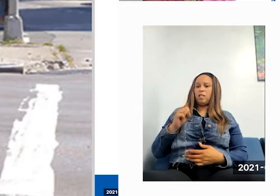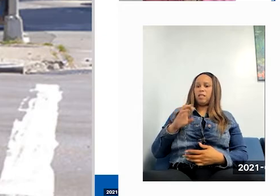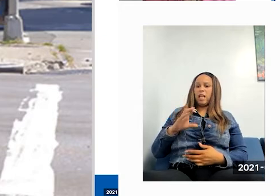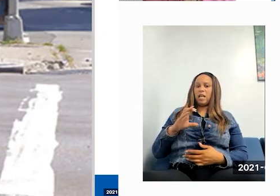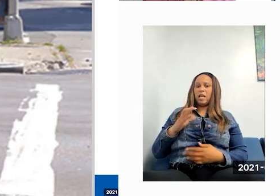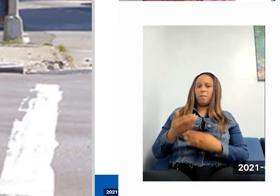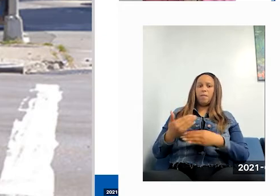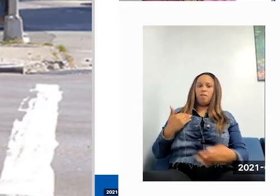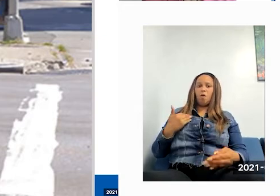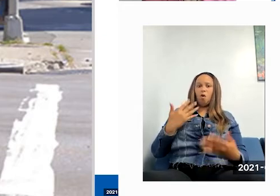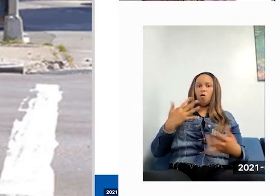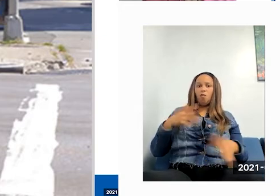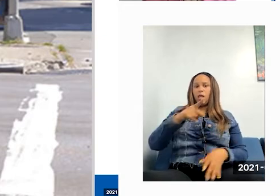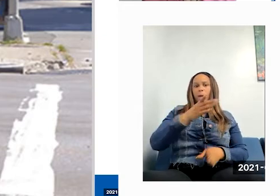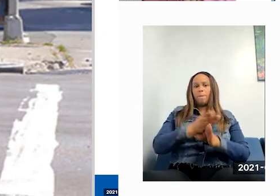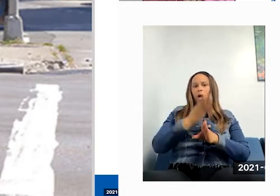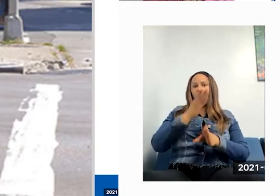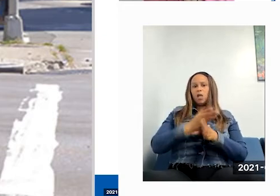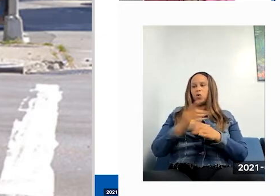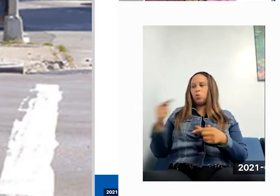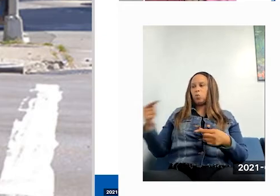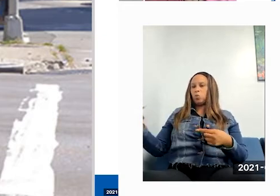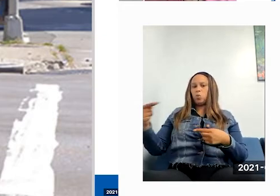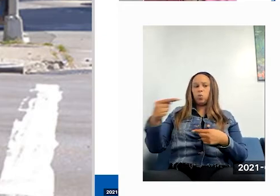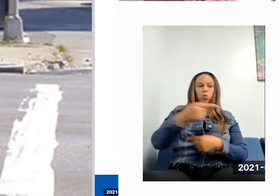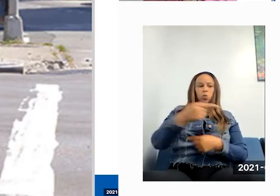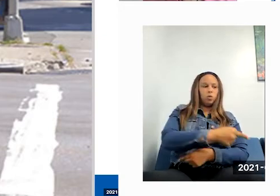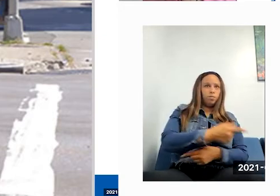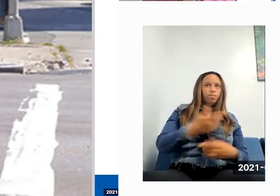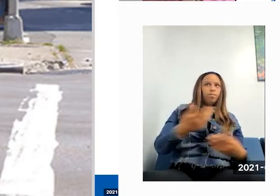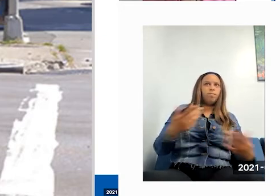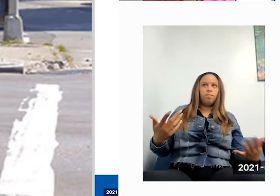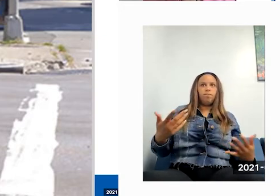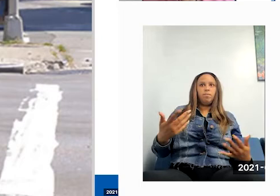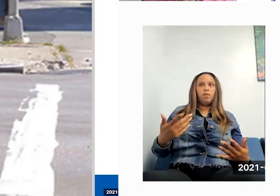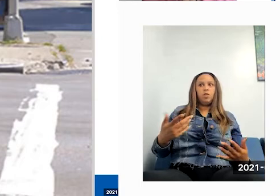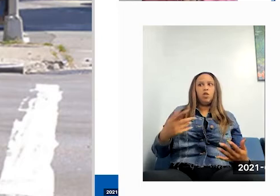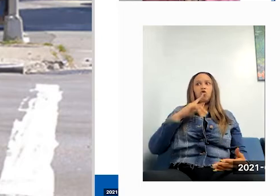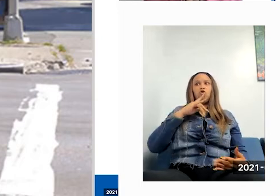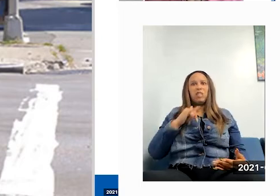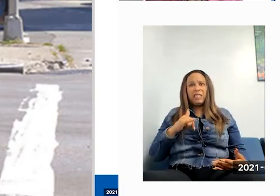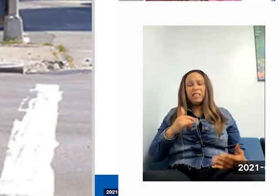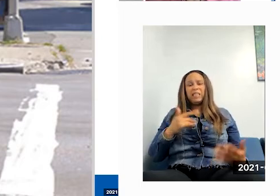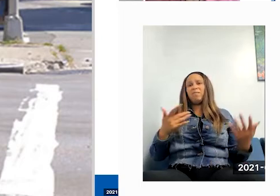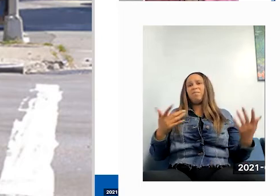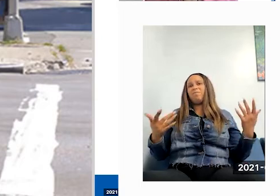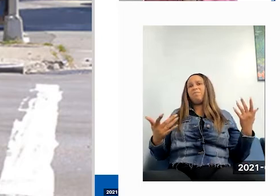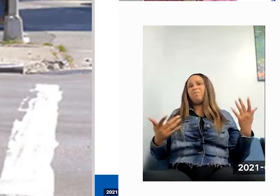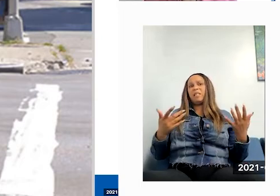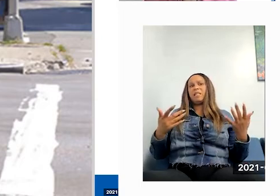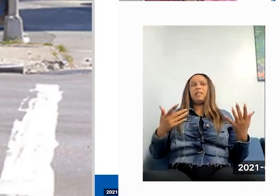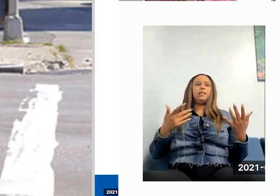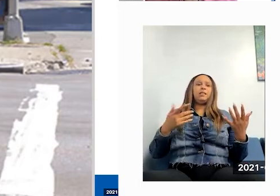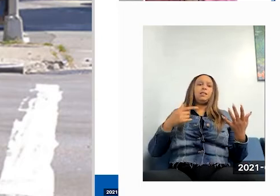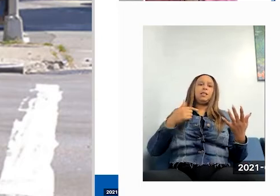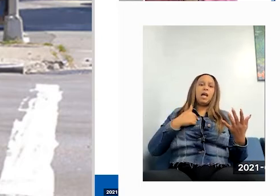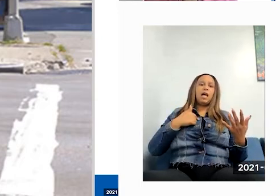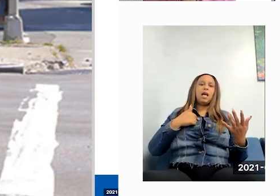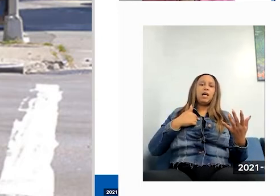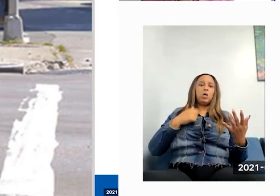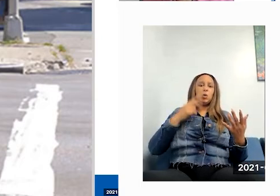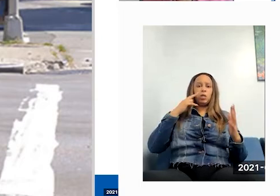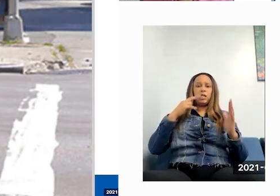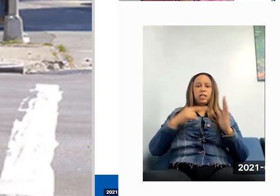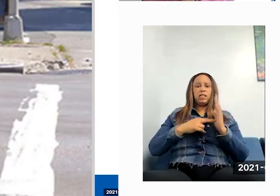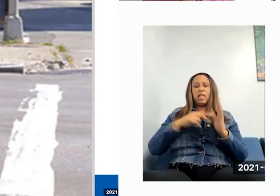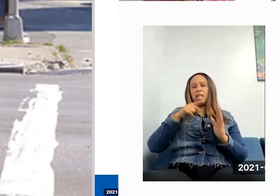the intersection. So, in a really concrete way, I would characterize this